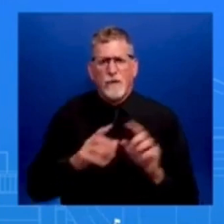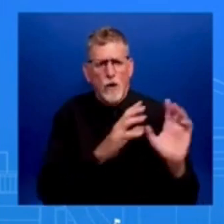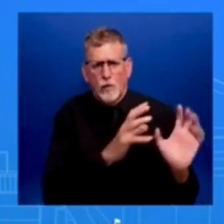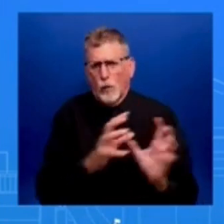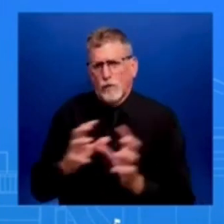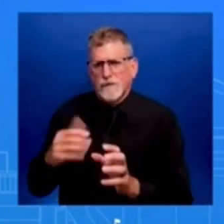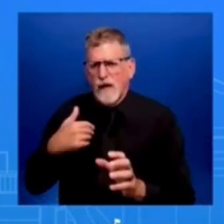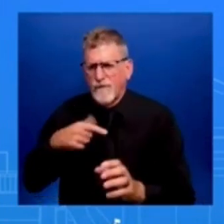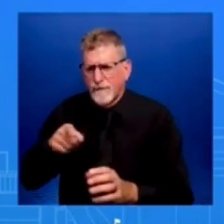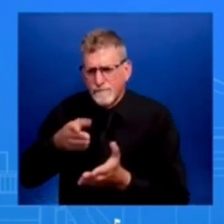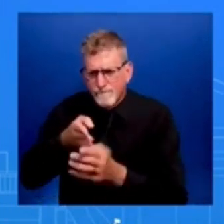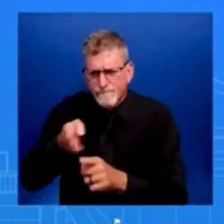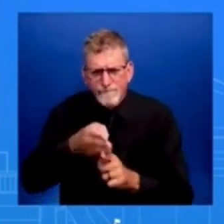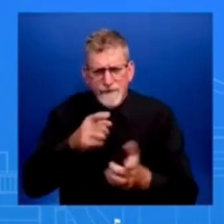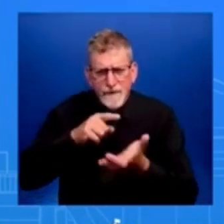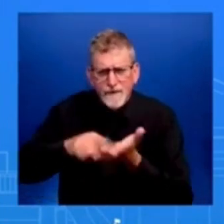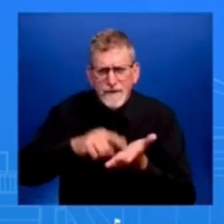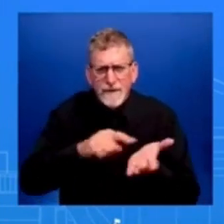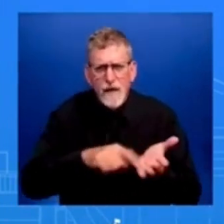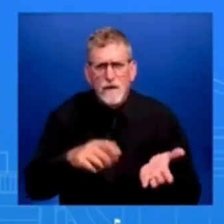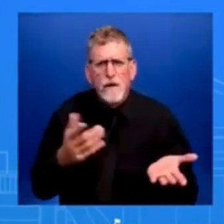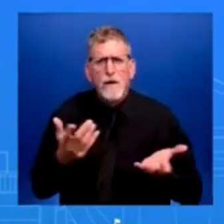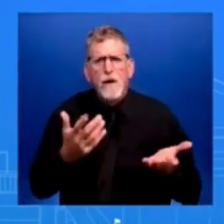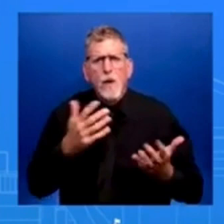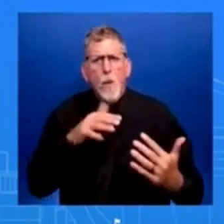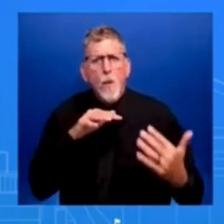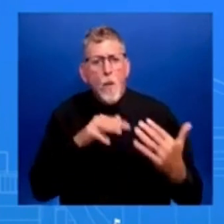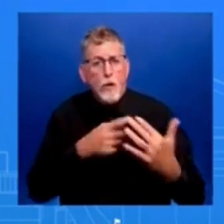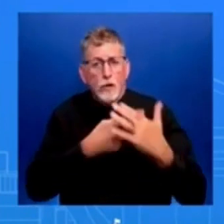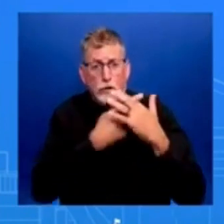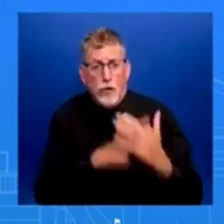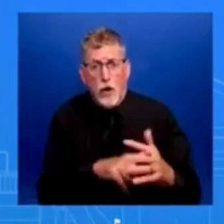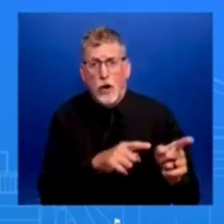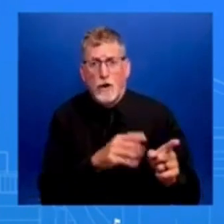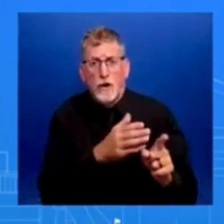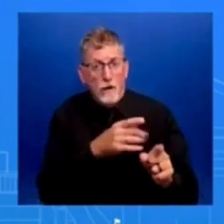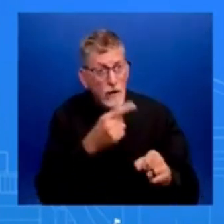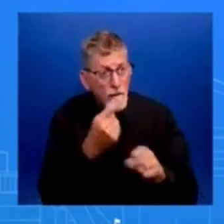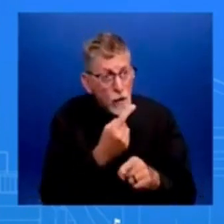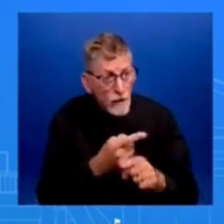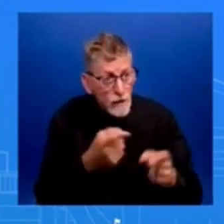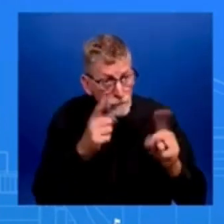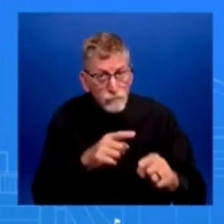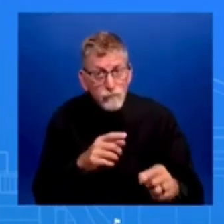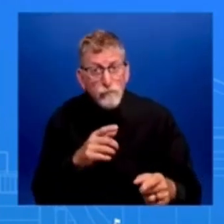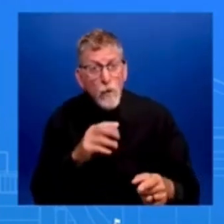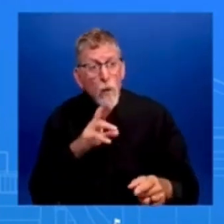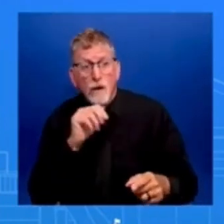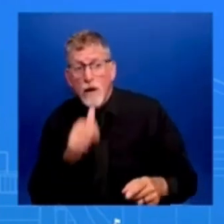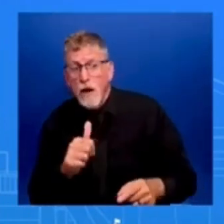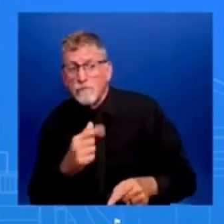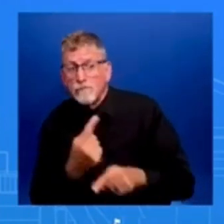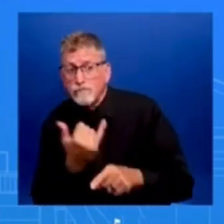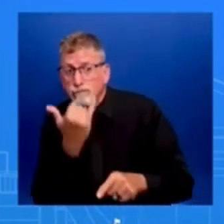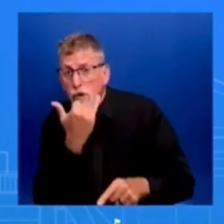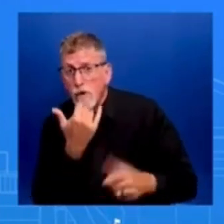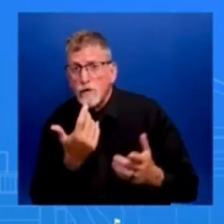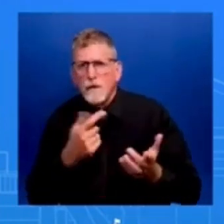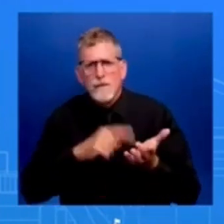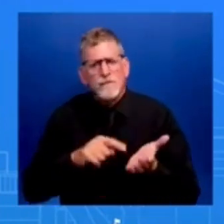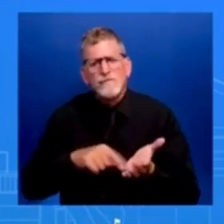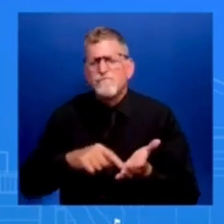that Russia has started in Ukraine, and I'm just not going to get into what has been common when it comes to ICC